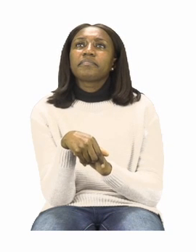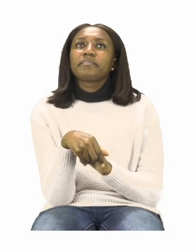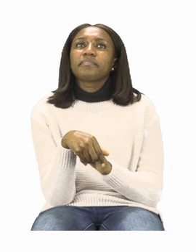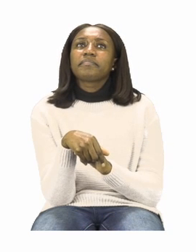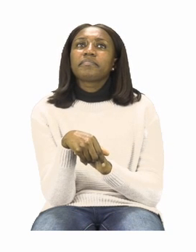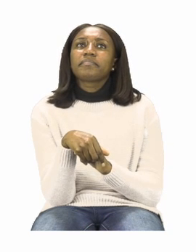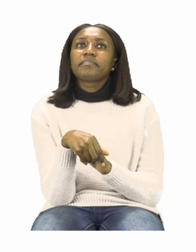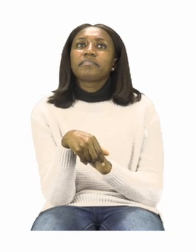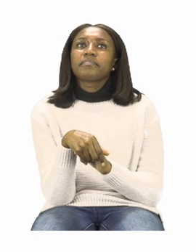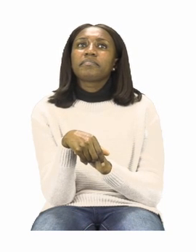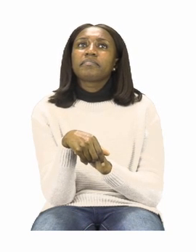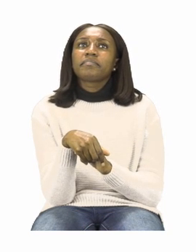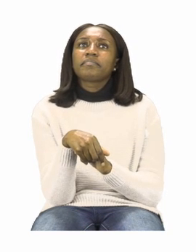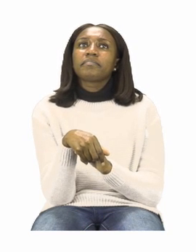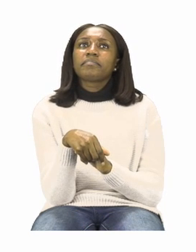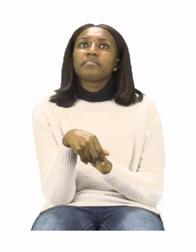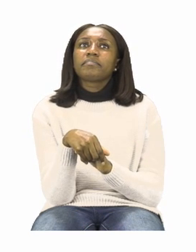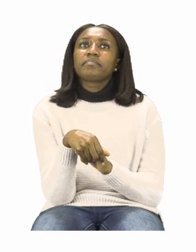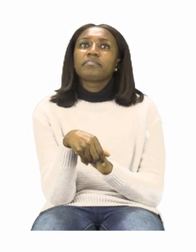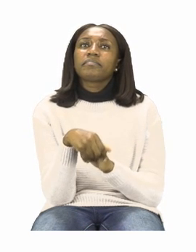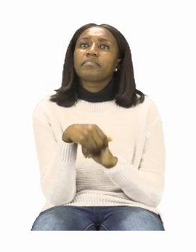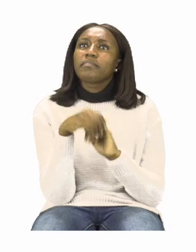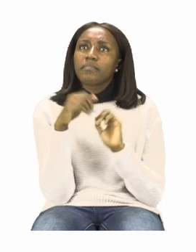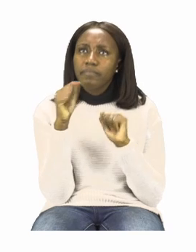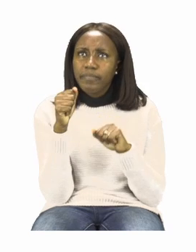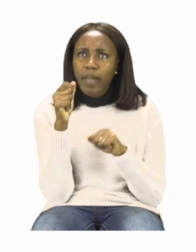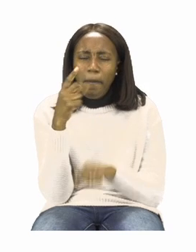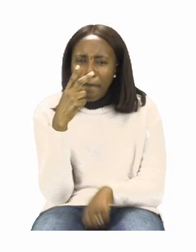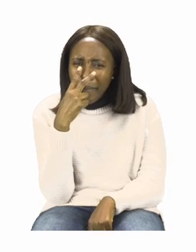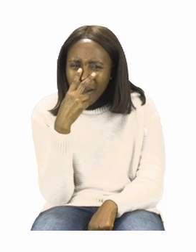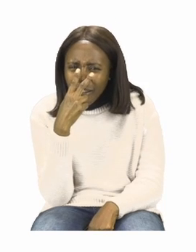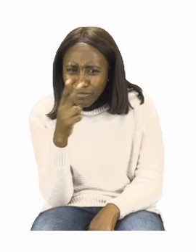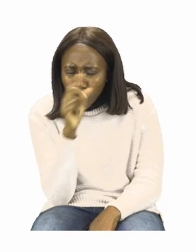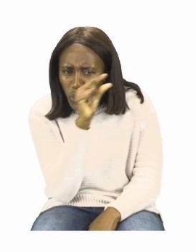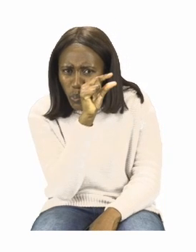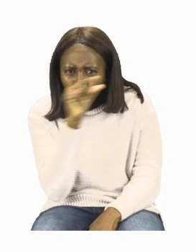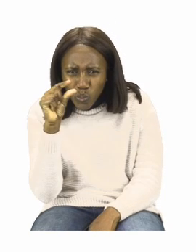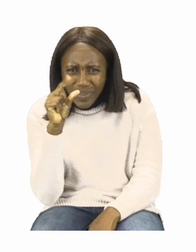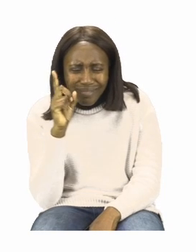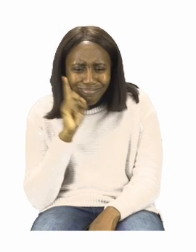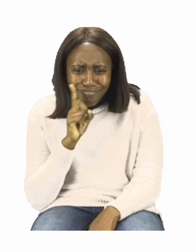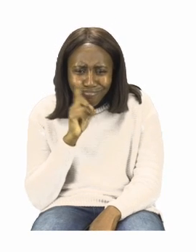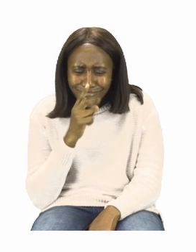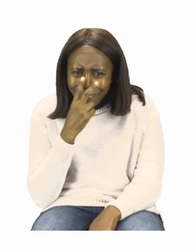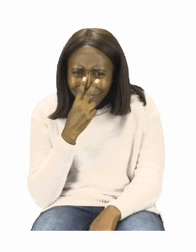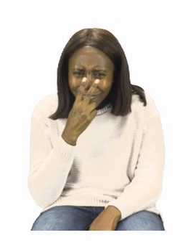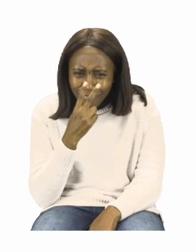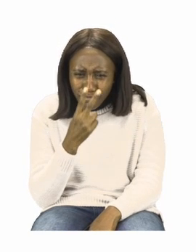So you need to look carefully at these words.